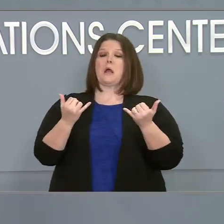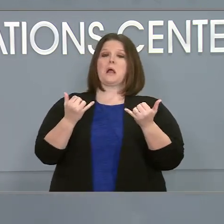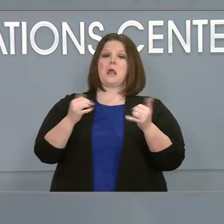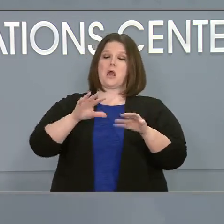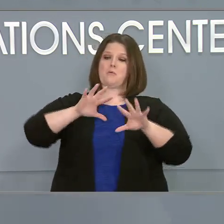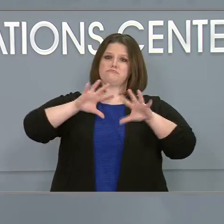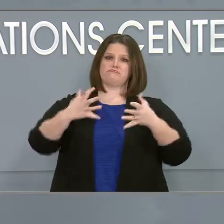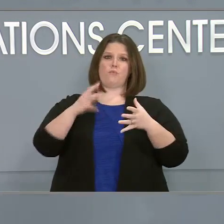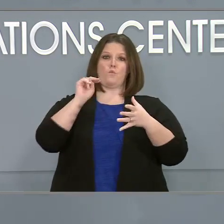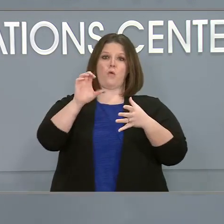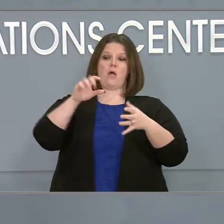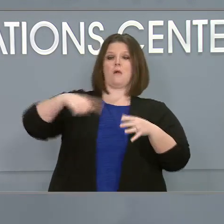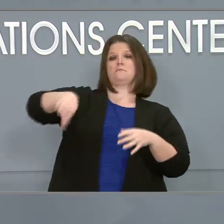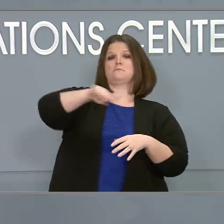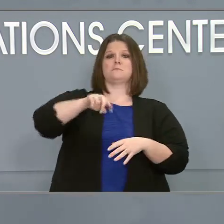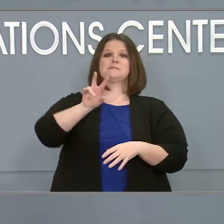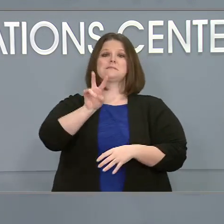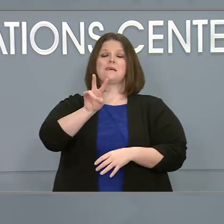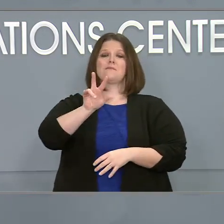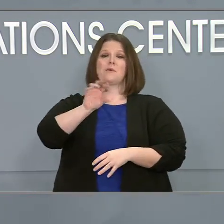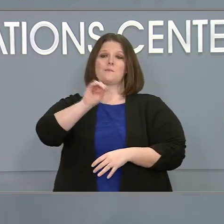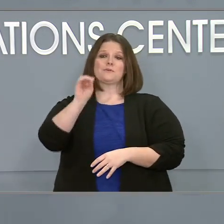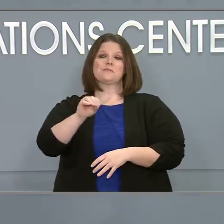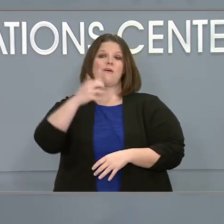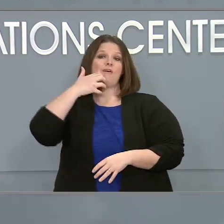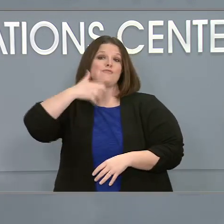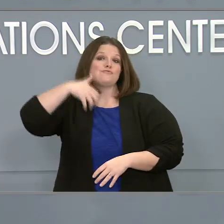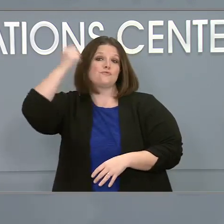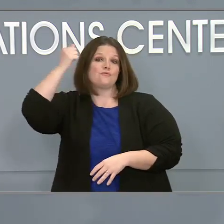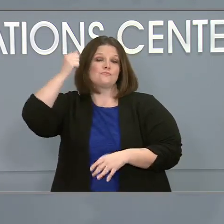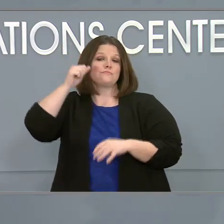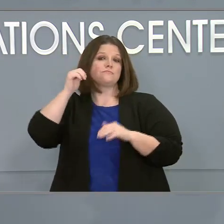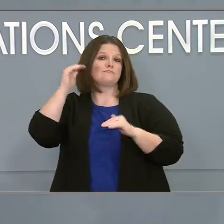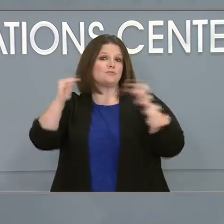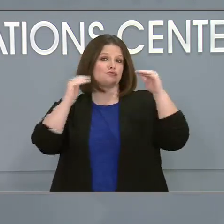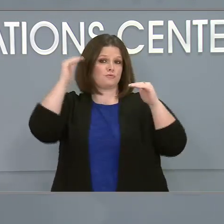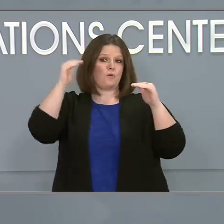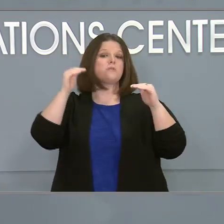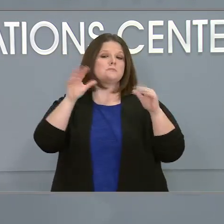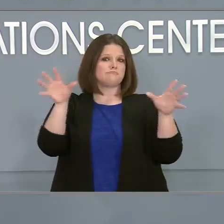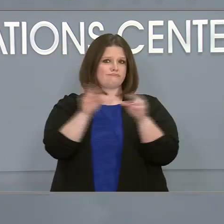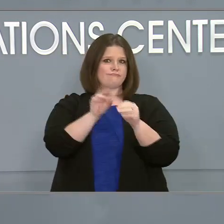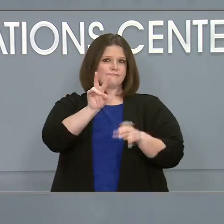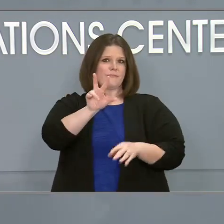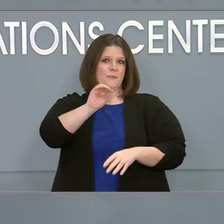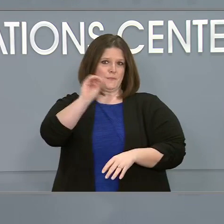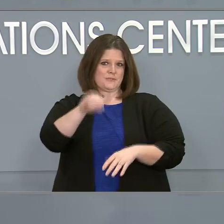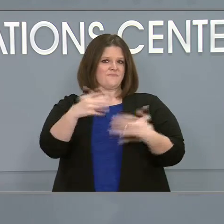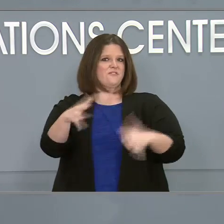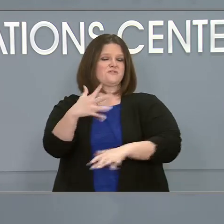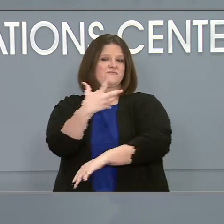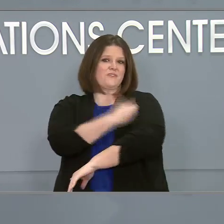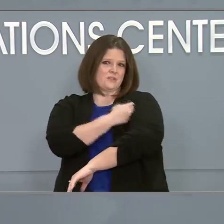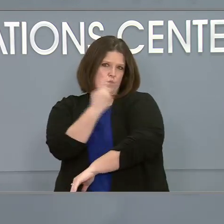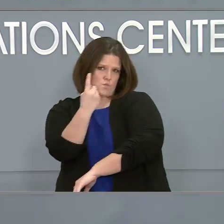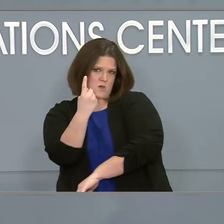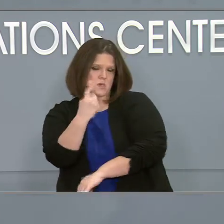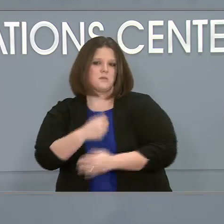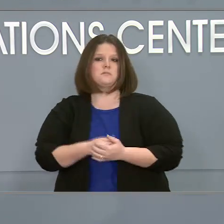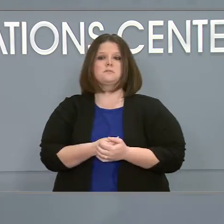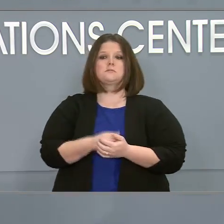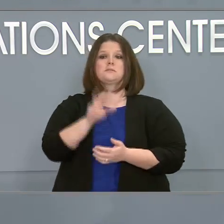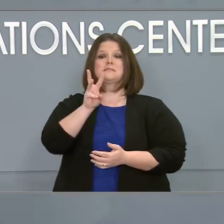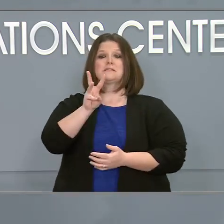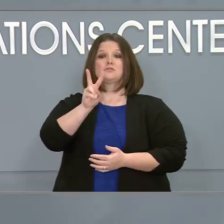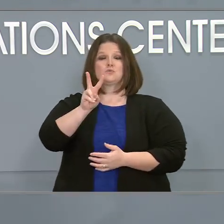least one dose. 62% of people age 5 and over have gotten at least one dose. And then